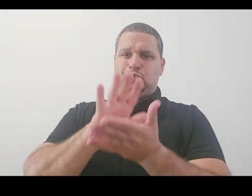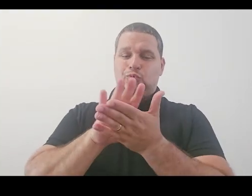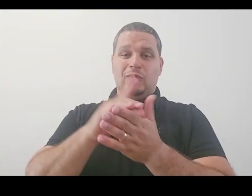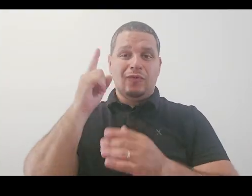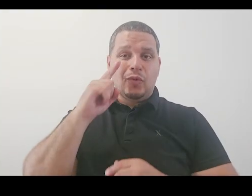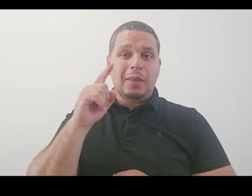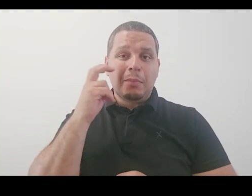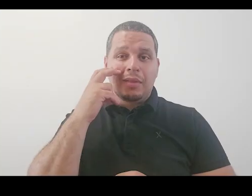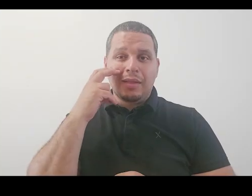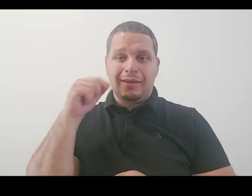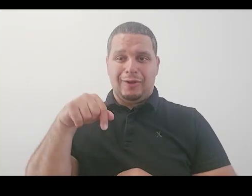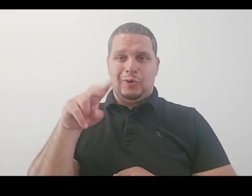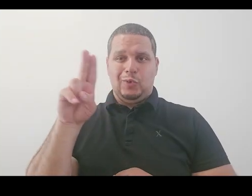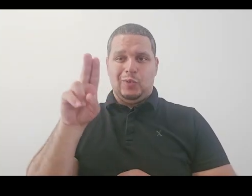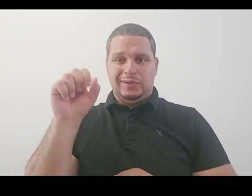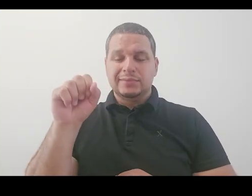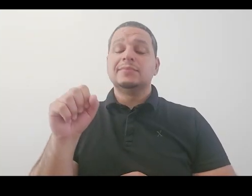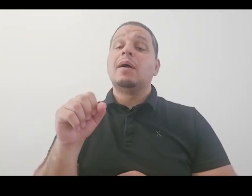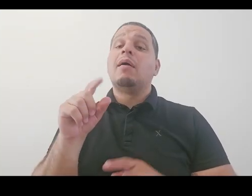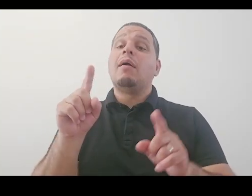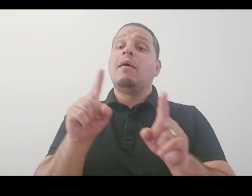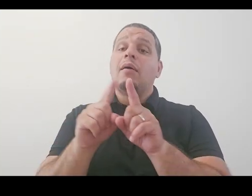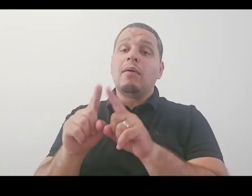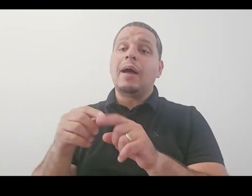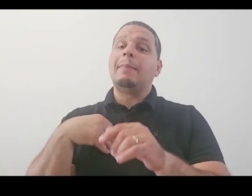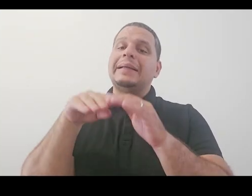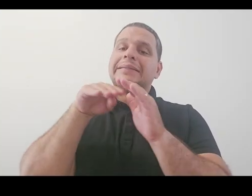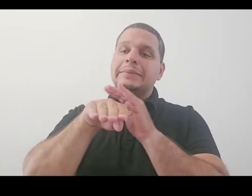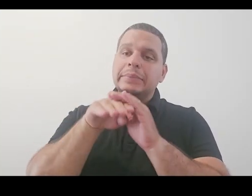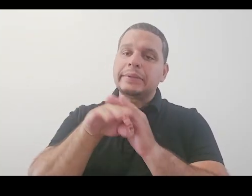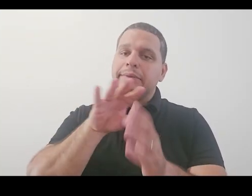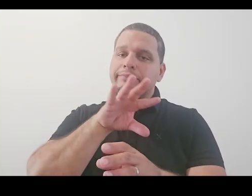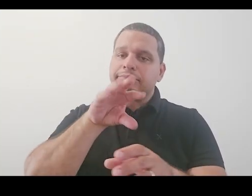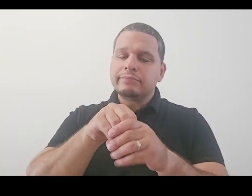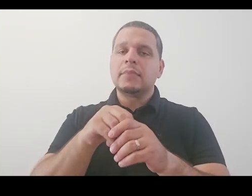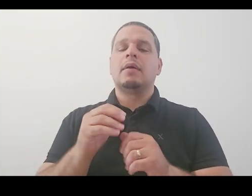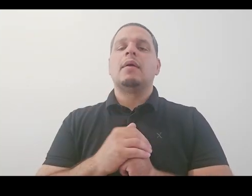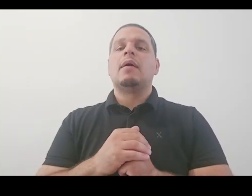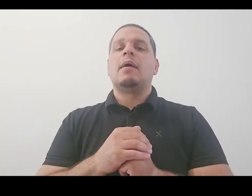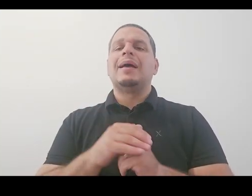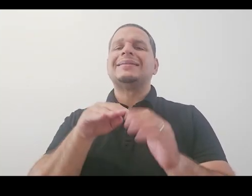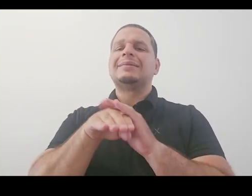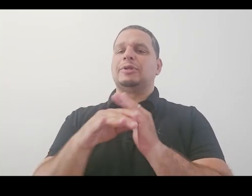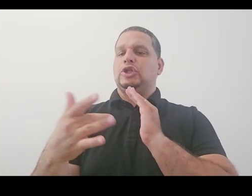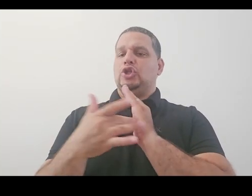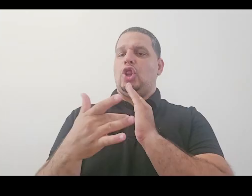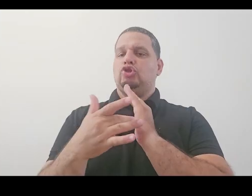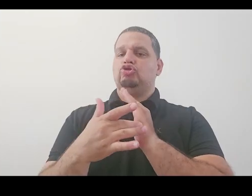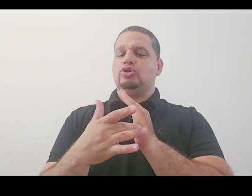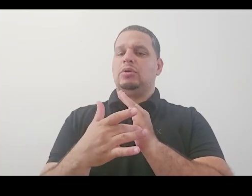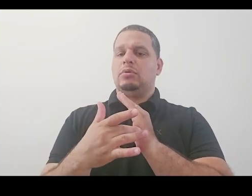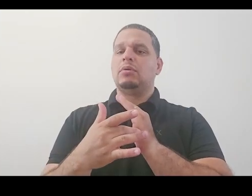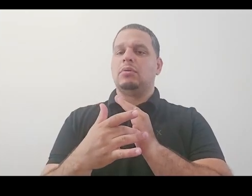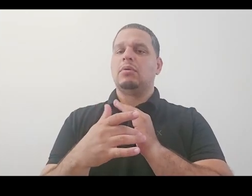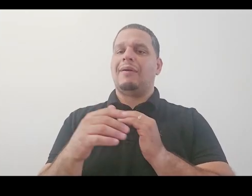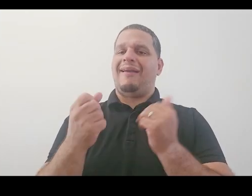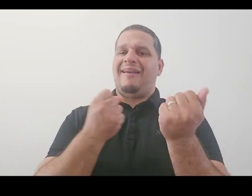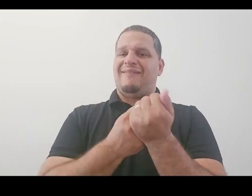country. And I'm also an accessibility and accessible